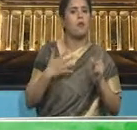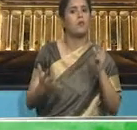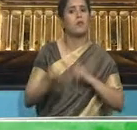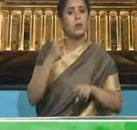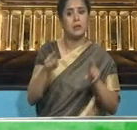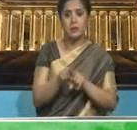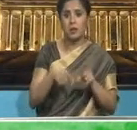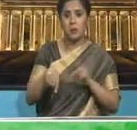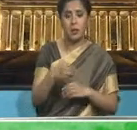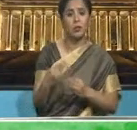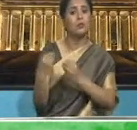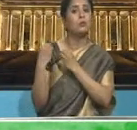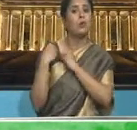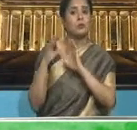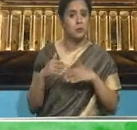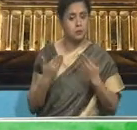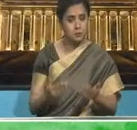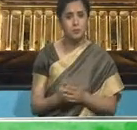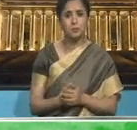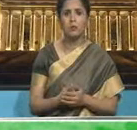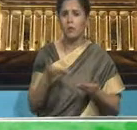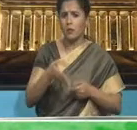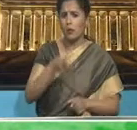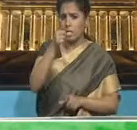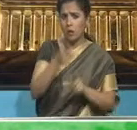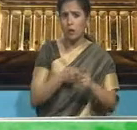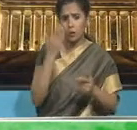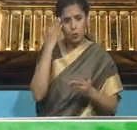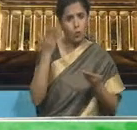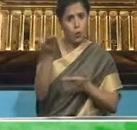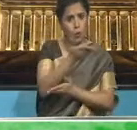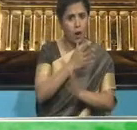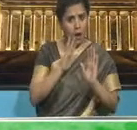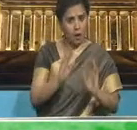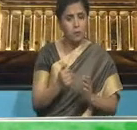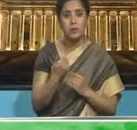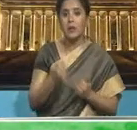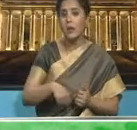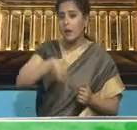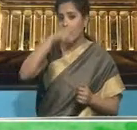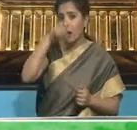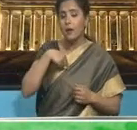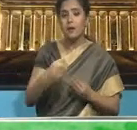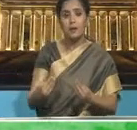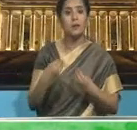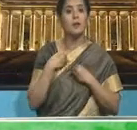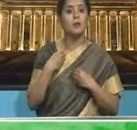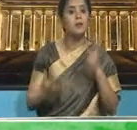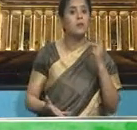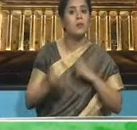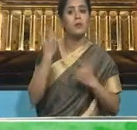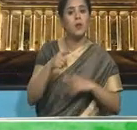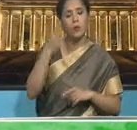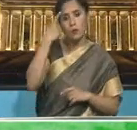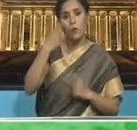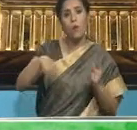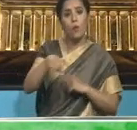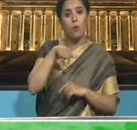as responsibilities. This year, as you know, India holds the presidency of